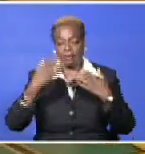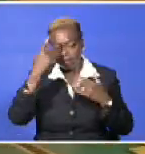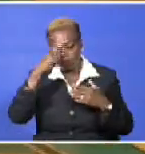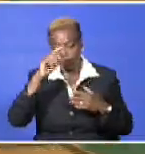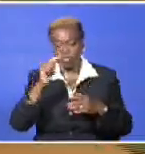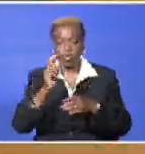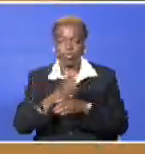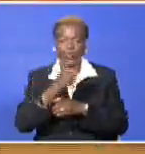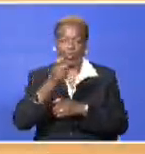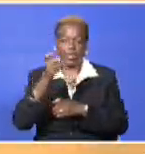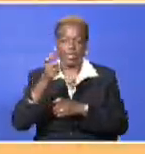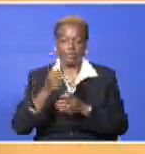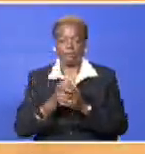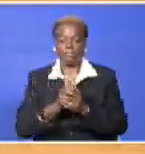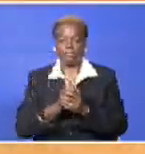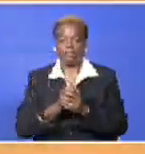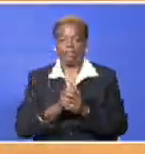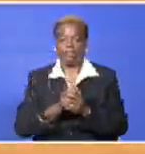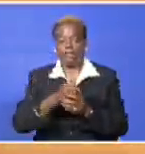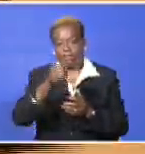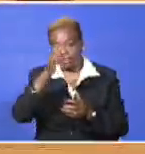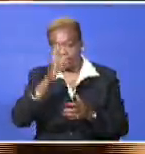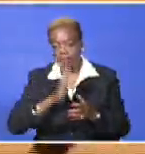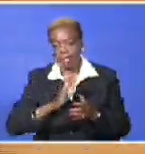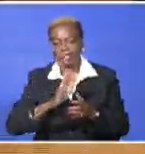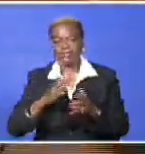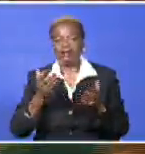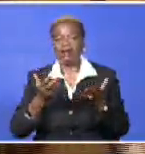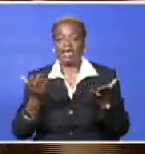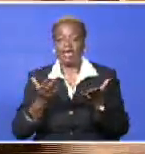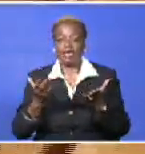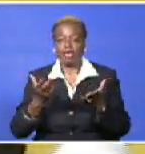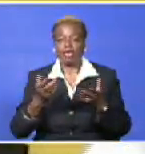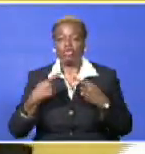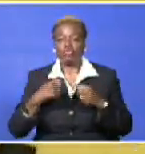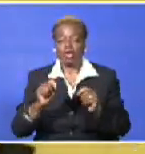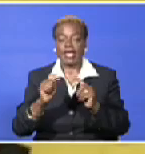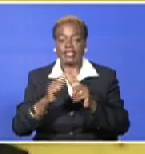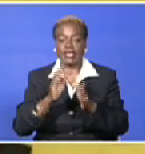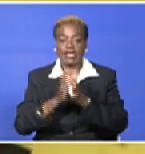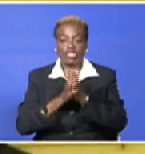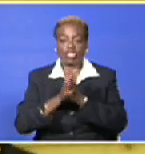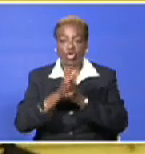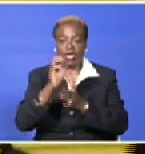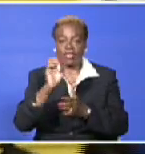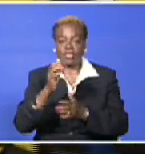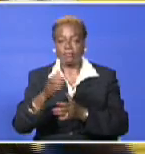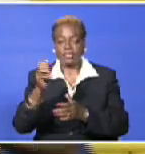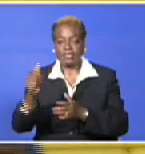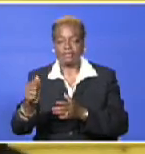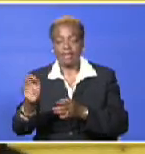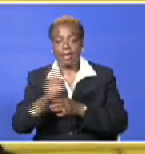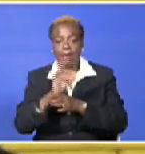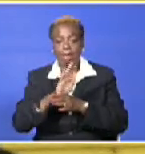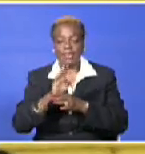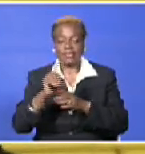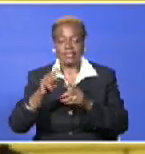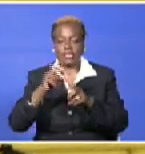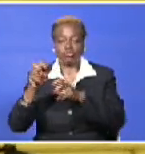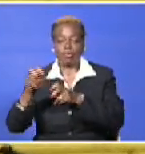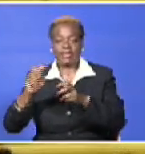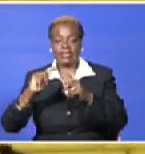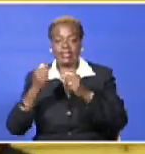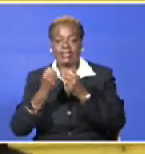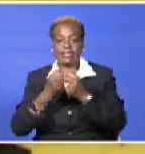Guys are here and trying to enjoy themselves. It's a little bit of a business trip and also trying to have some team bonding